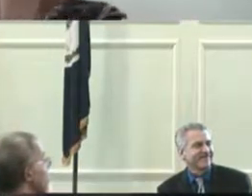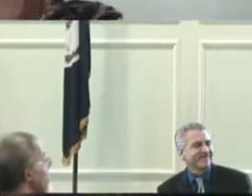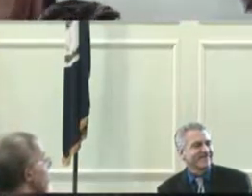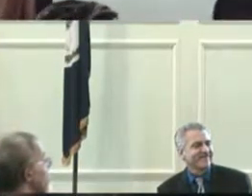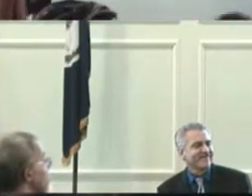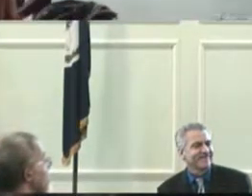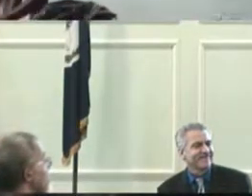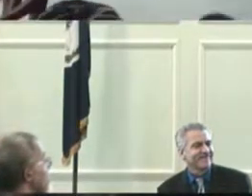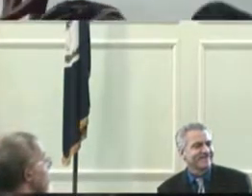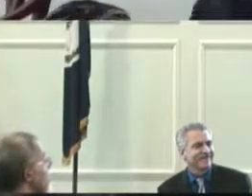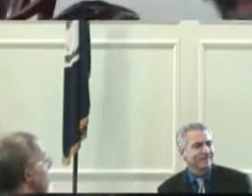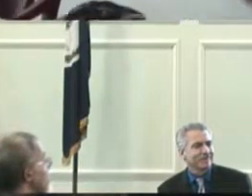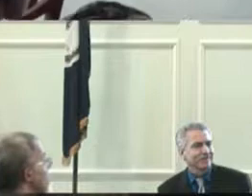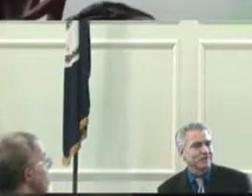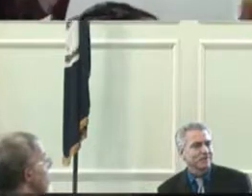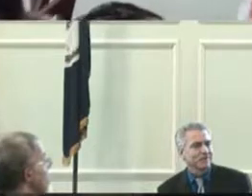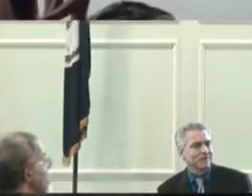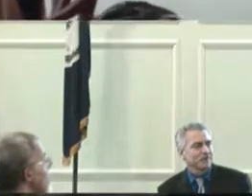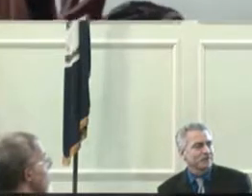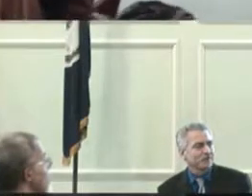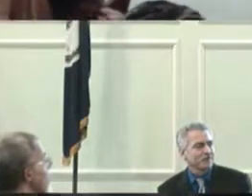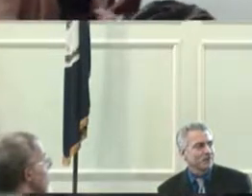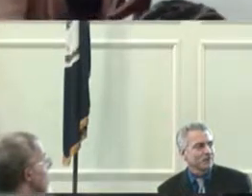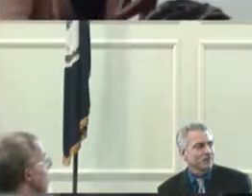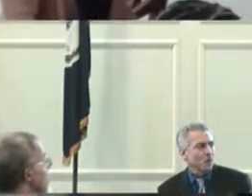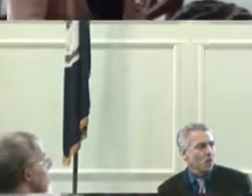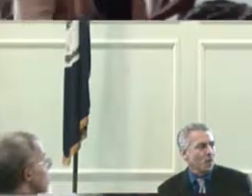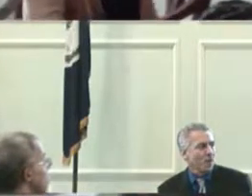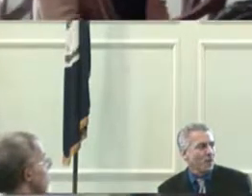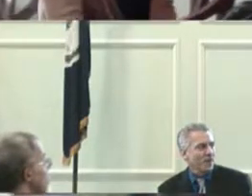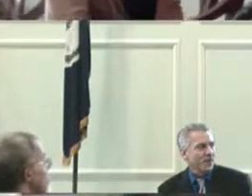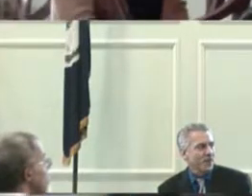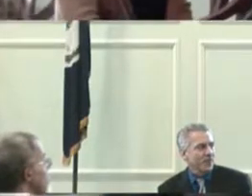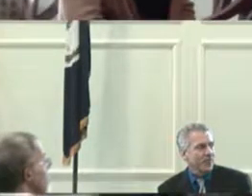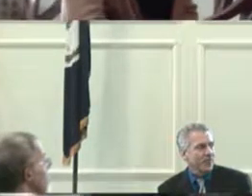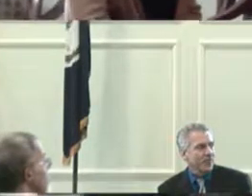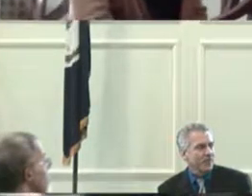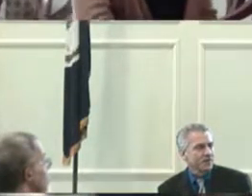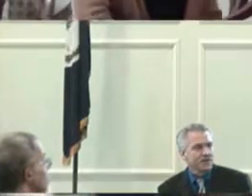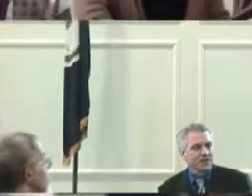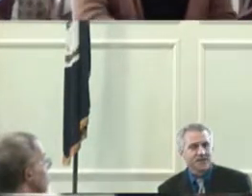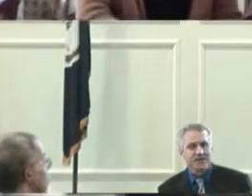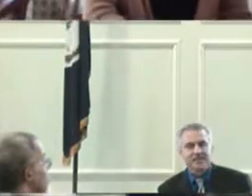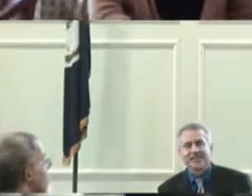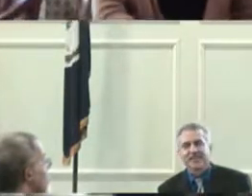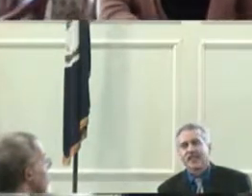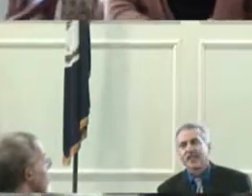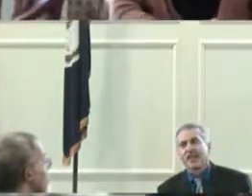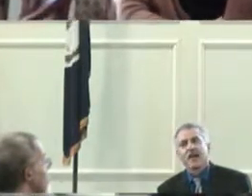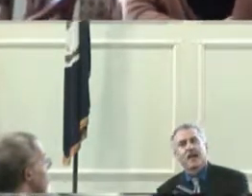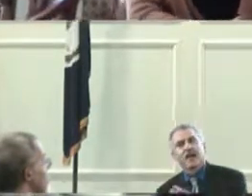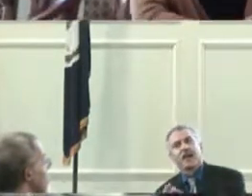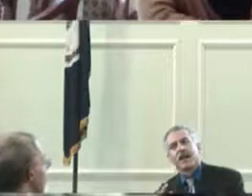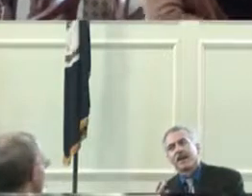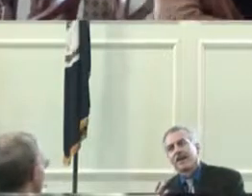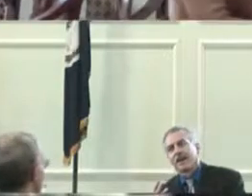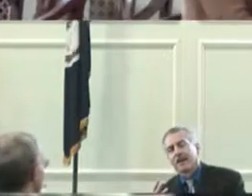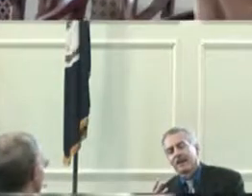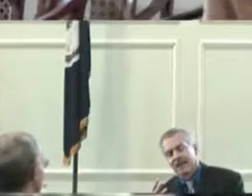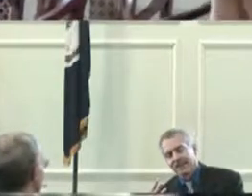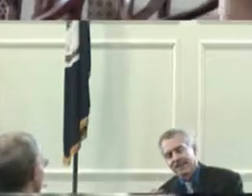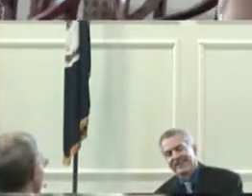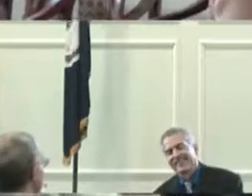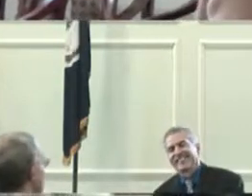All right. Almost there, I promise. Sandra Tensley, she's not here.